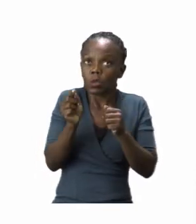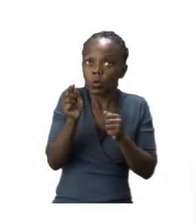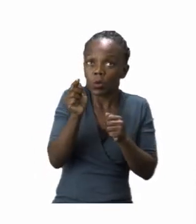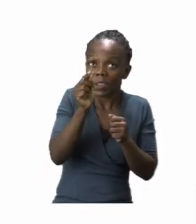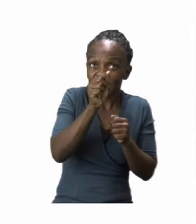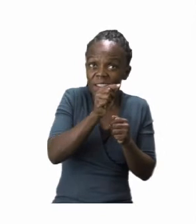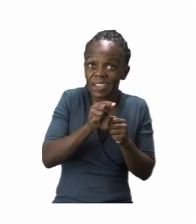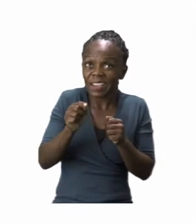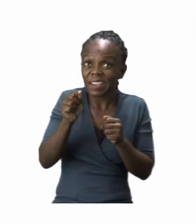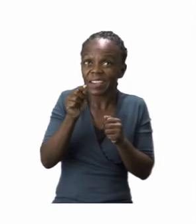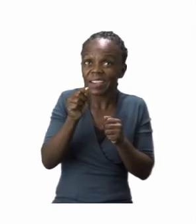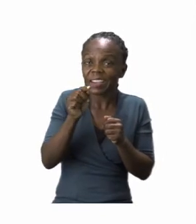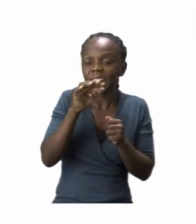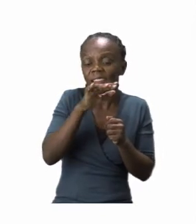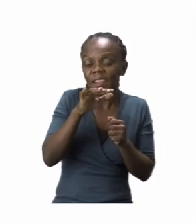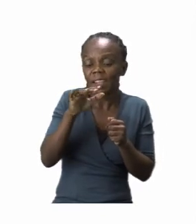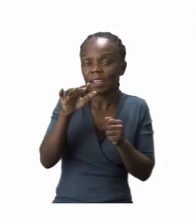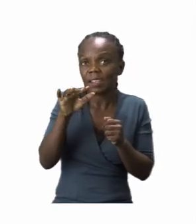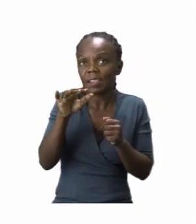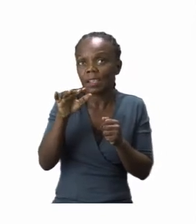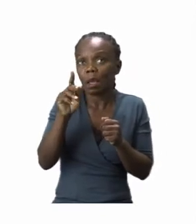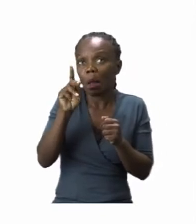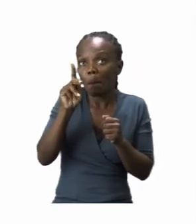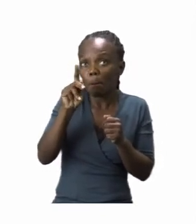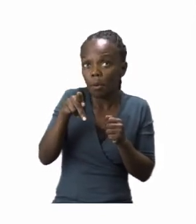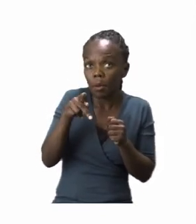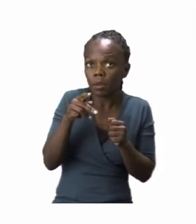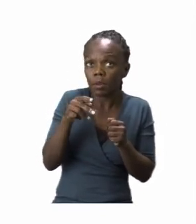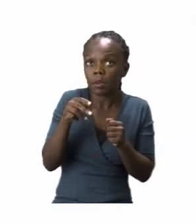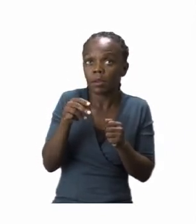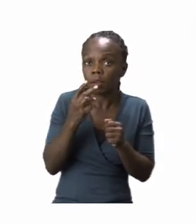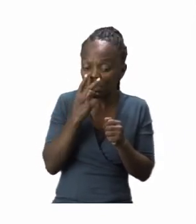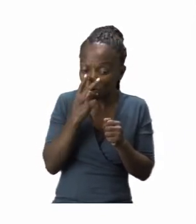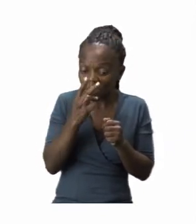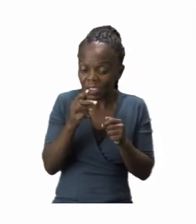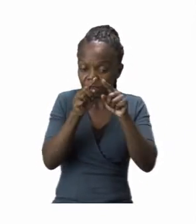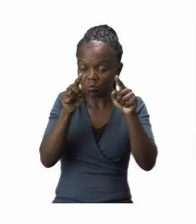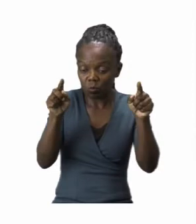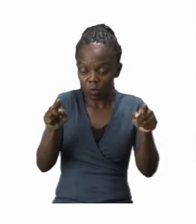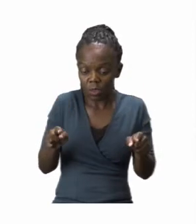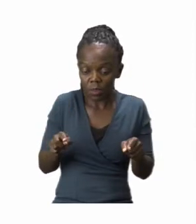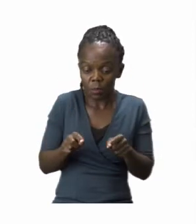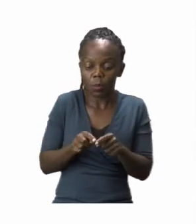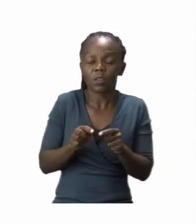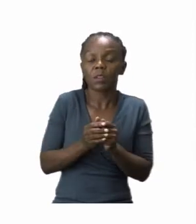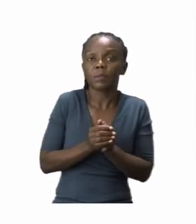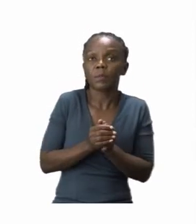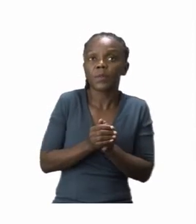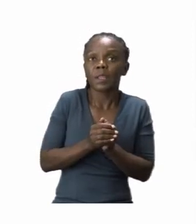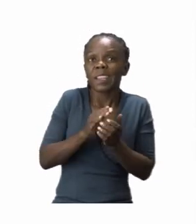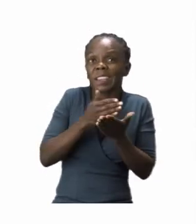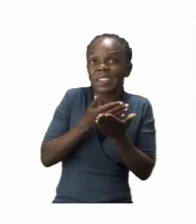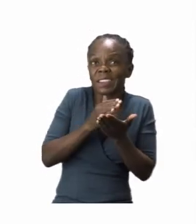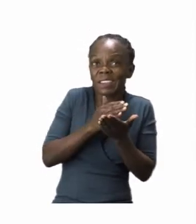below. You can see that we have many different types of letters. Be careful, grade ones, because some of them